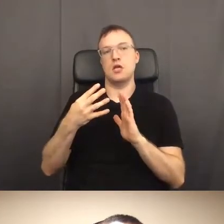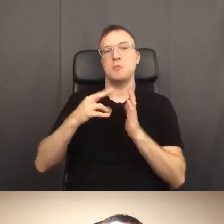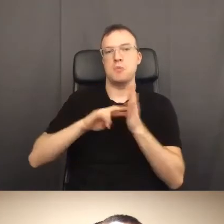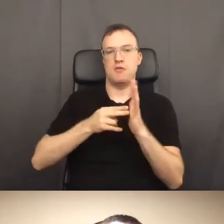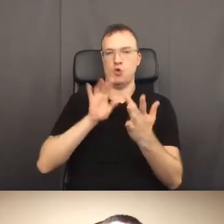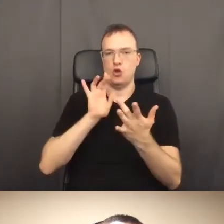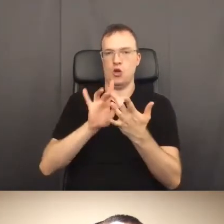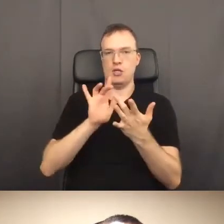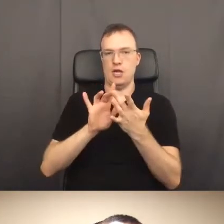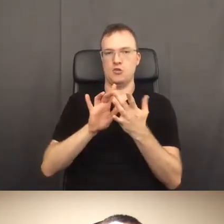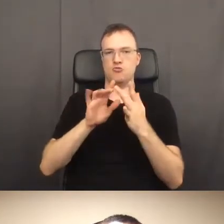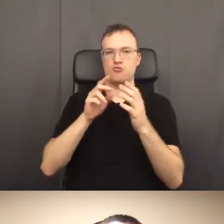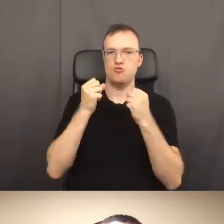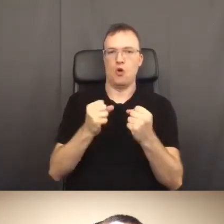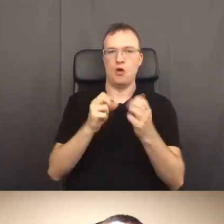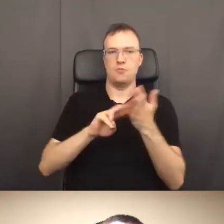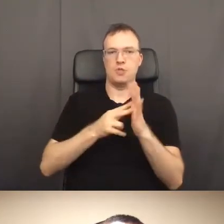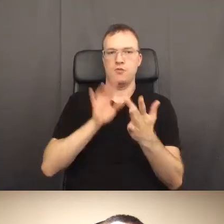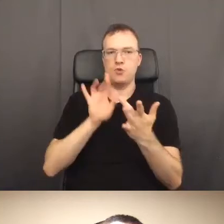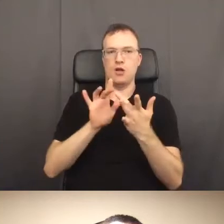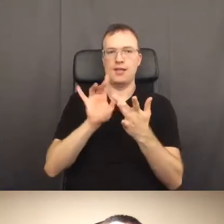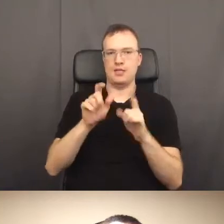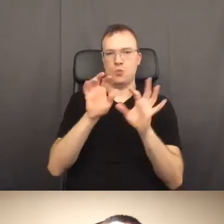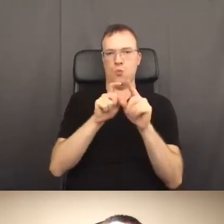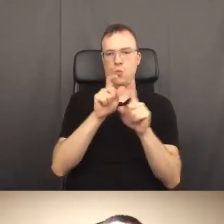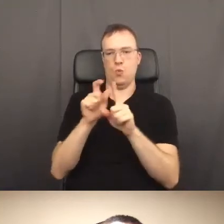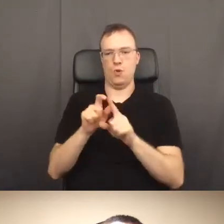contact is the wording in the law. And